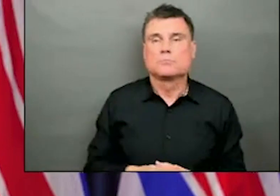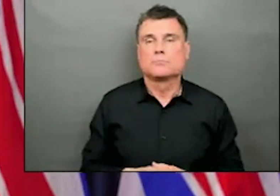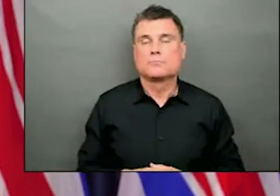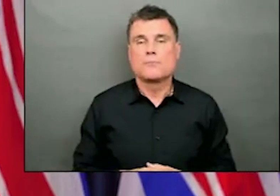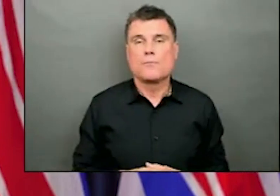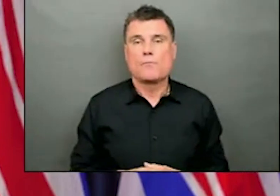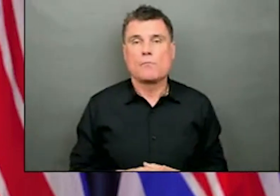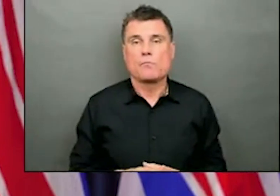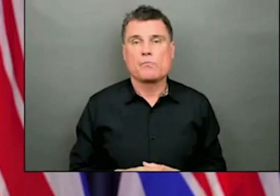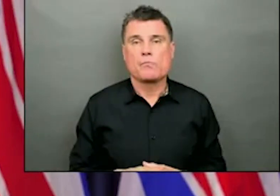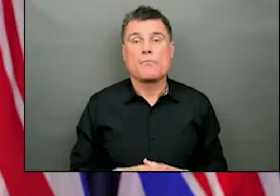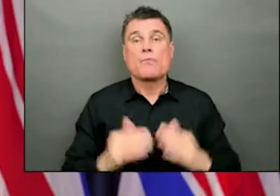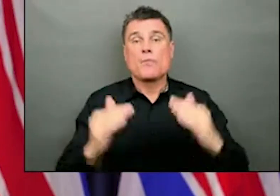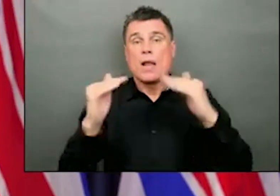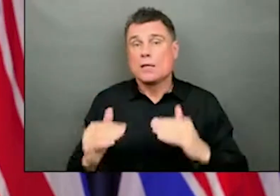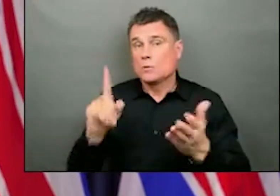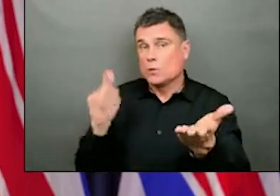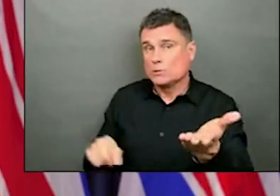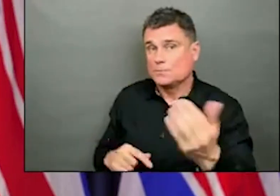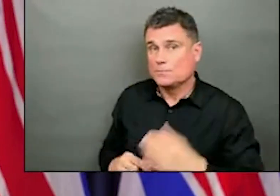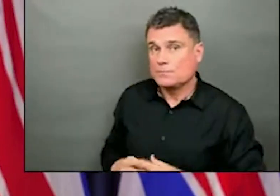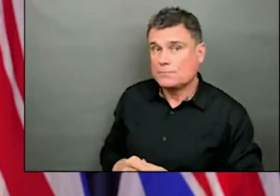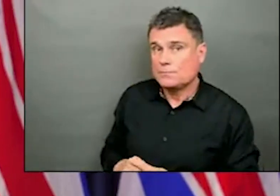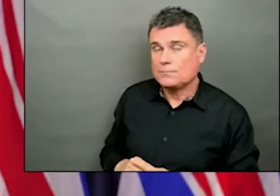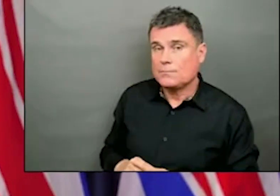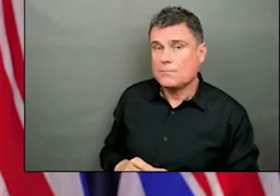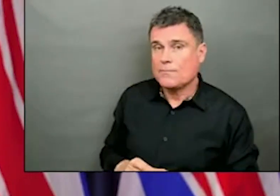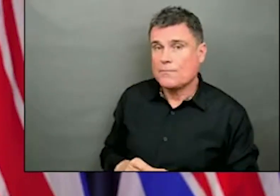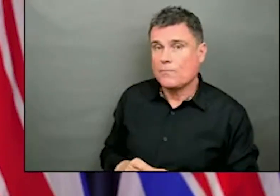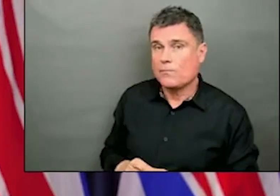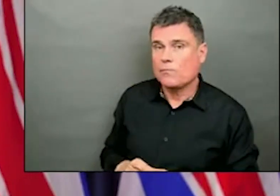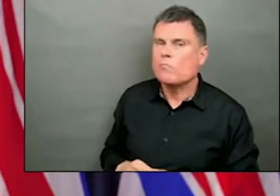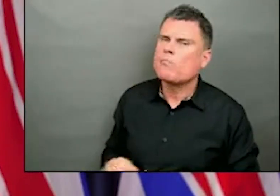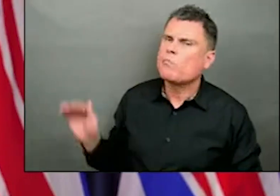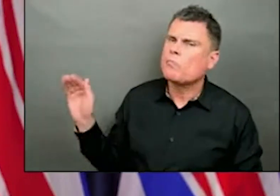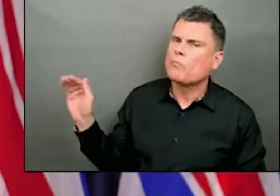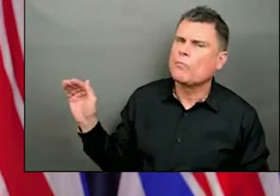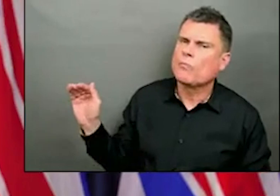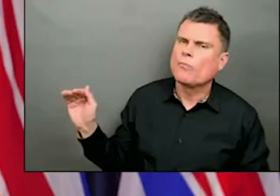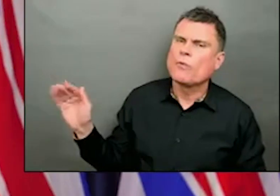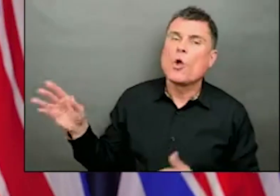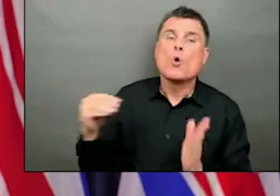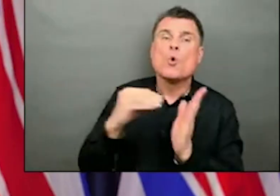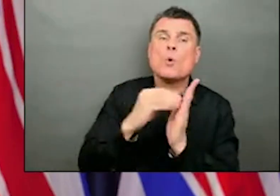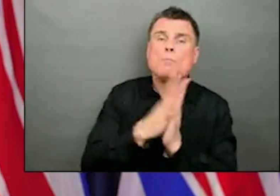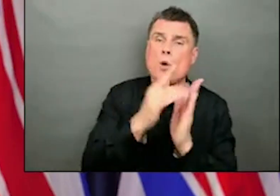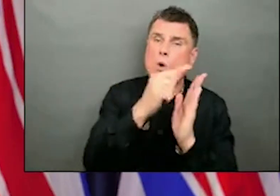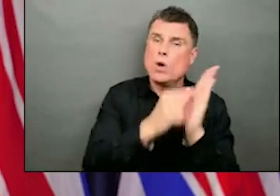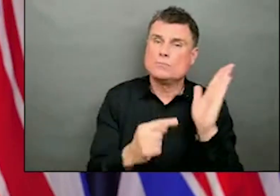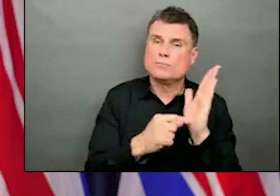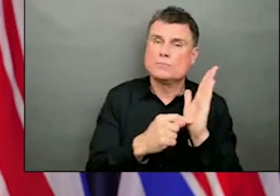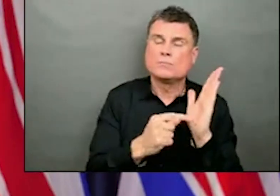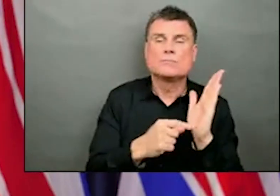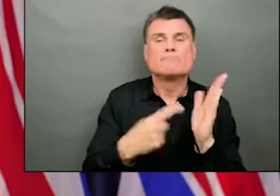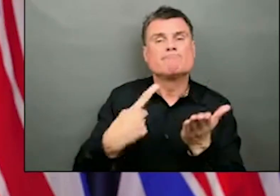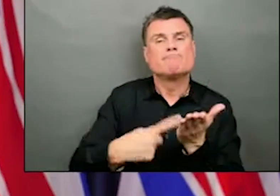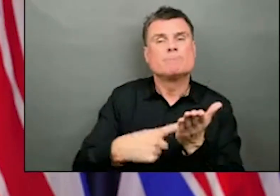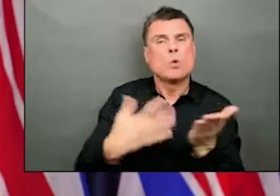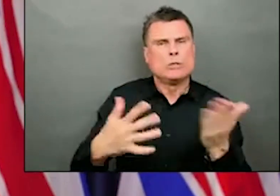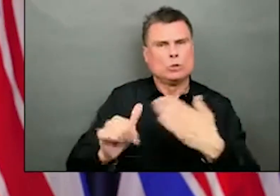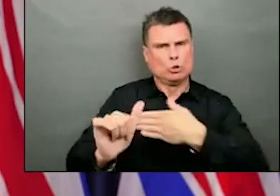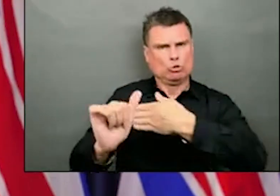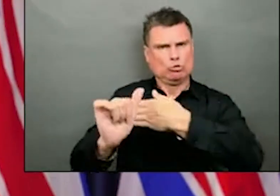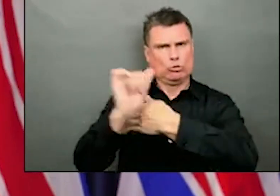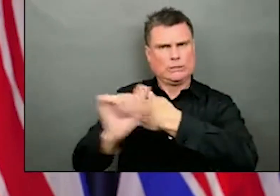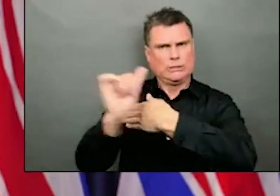points: anticipating risk, quantifying risks, tracking risks, mitigating risks,